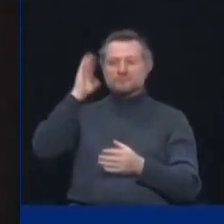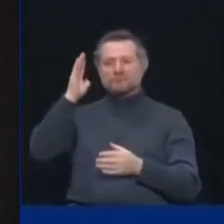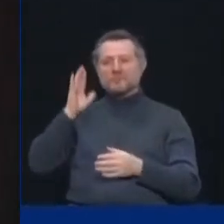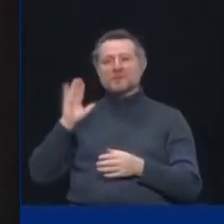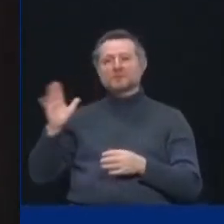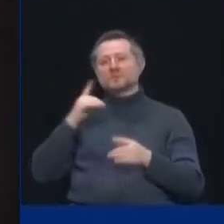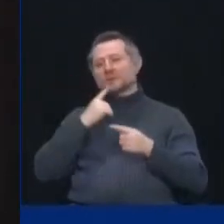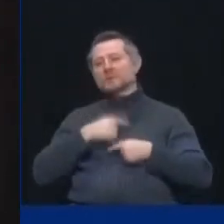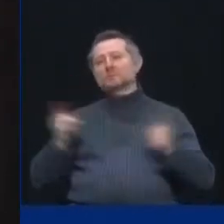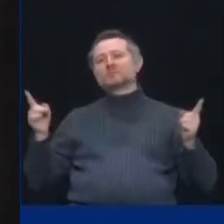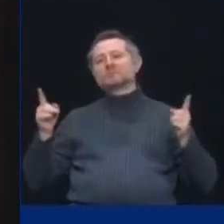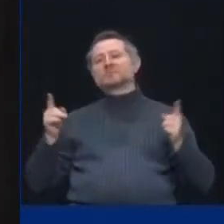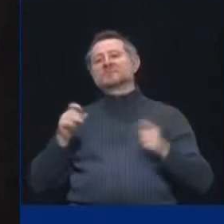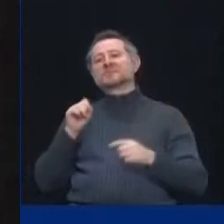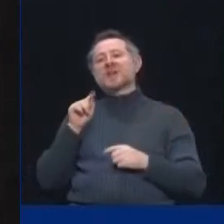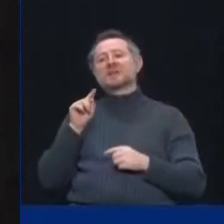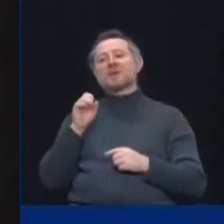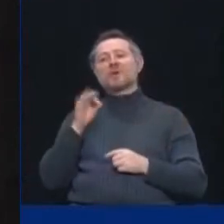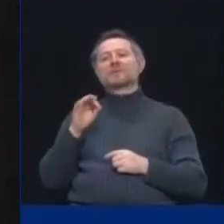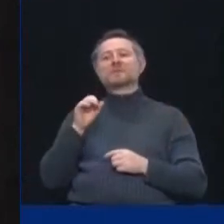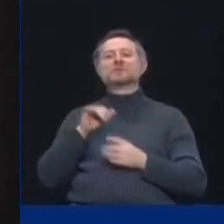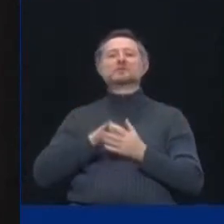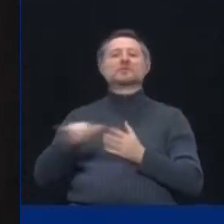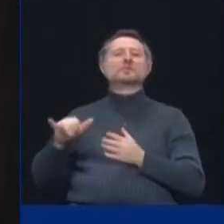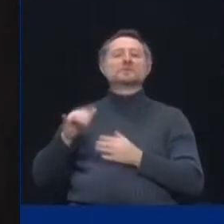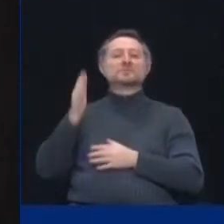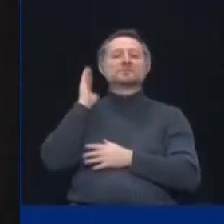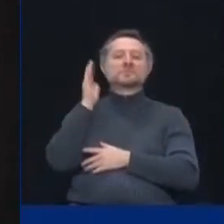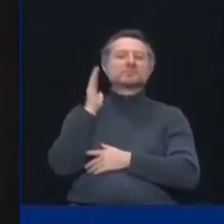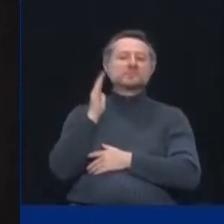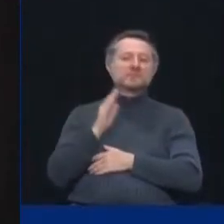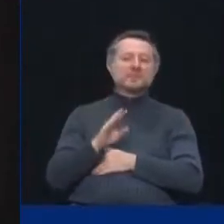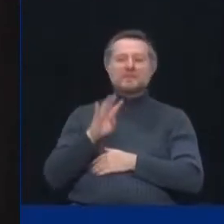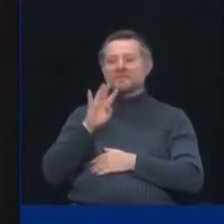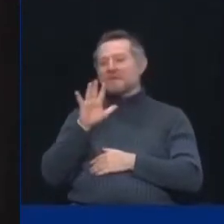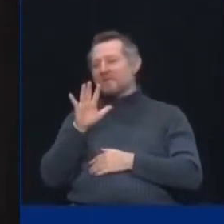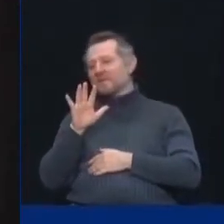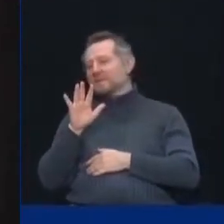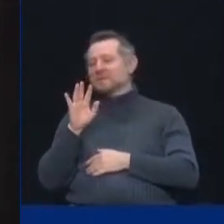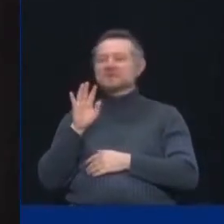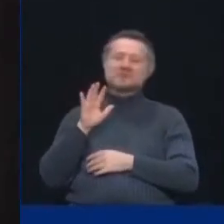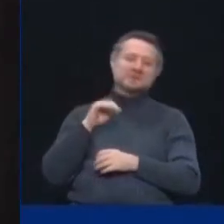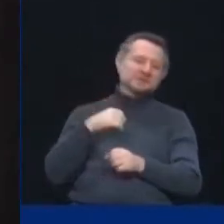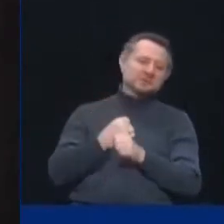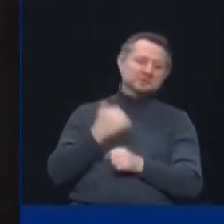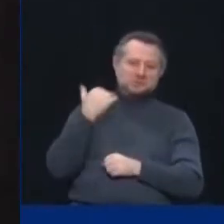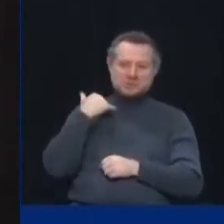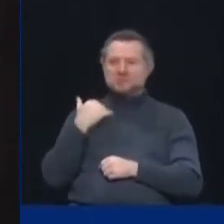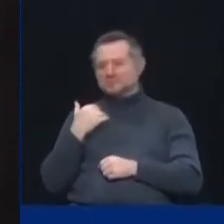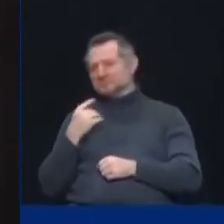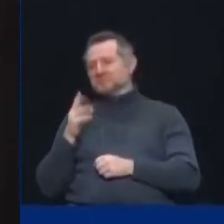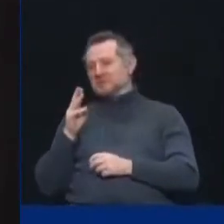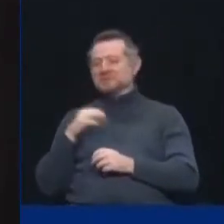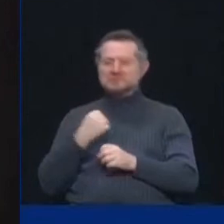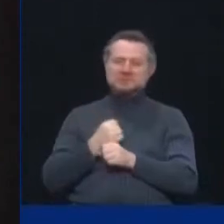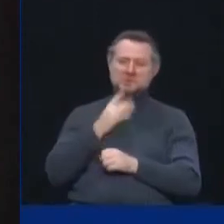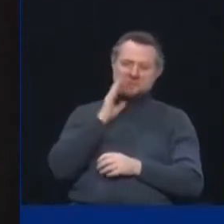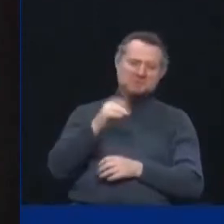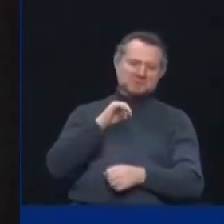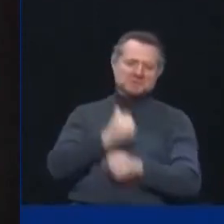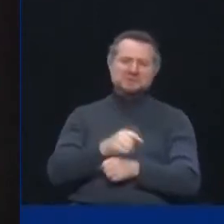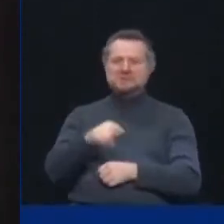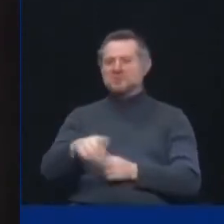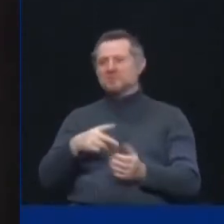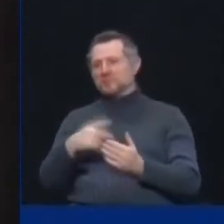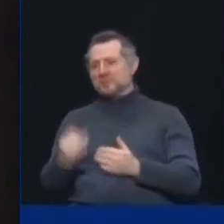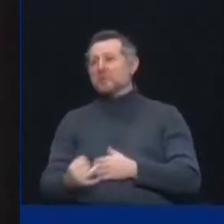years ago or so, committed himself to this whole project to be developed. And boy, was I happy. It was coming to be,